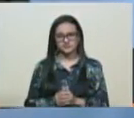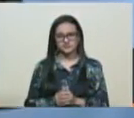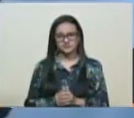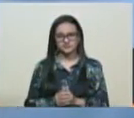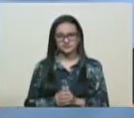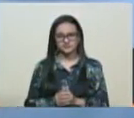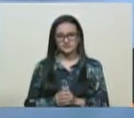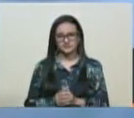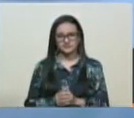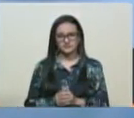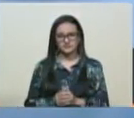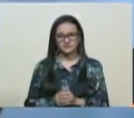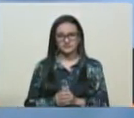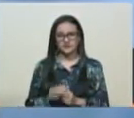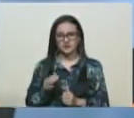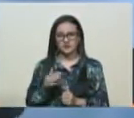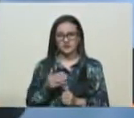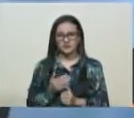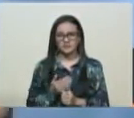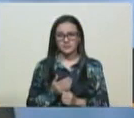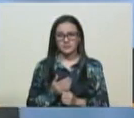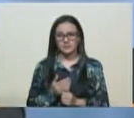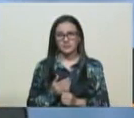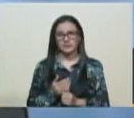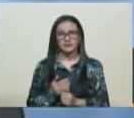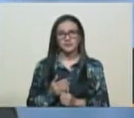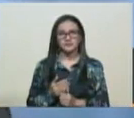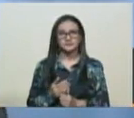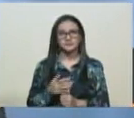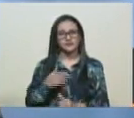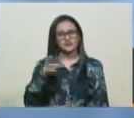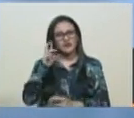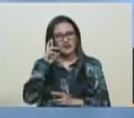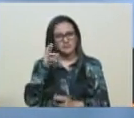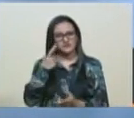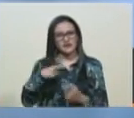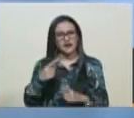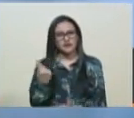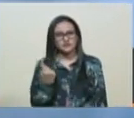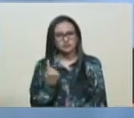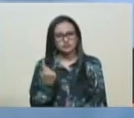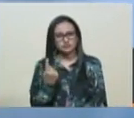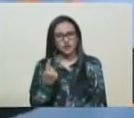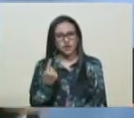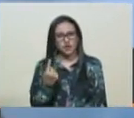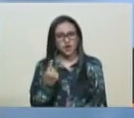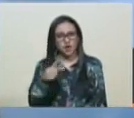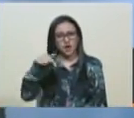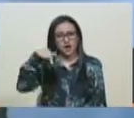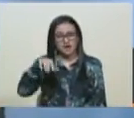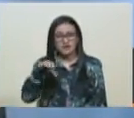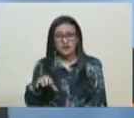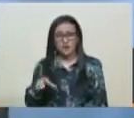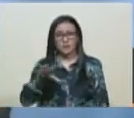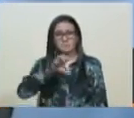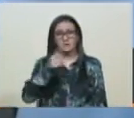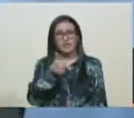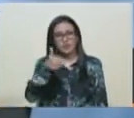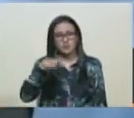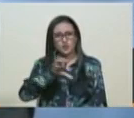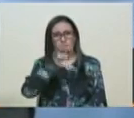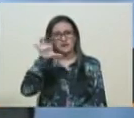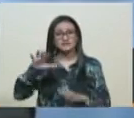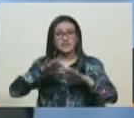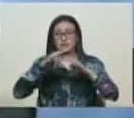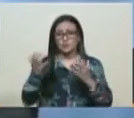is relations of mutual respect, not only with the United States, but with all the countries all over the